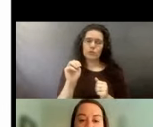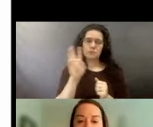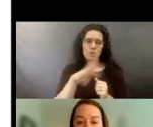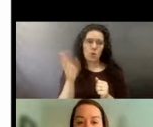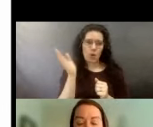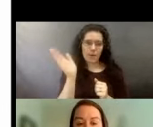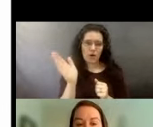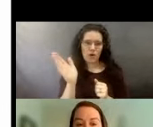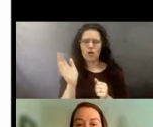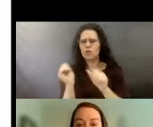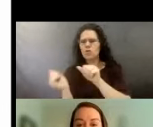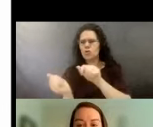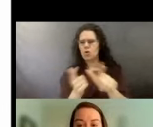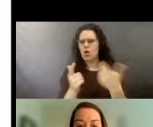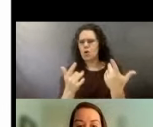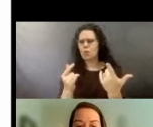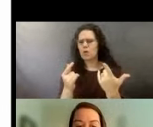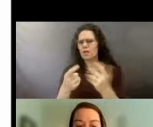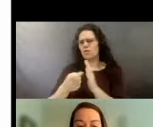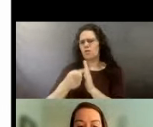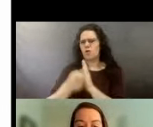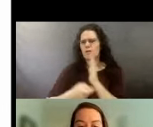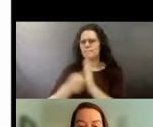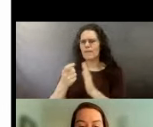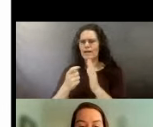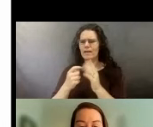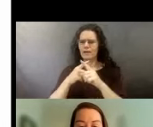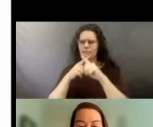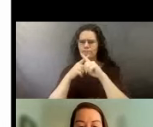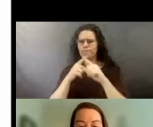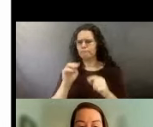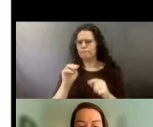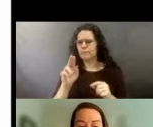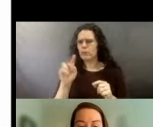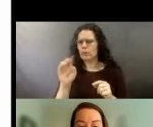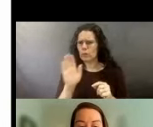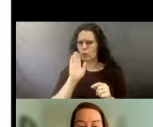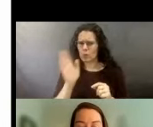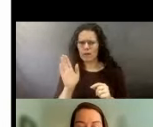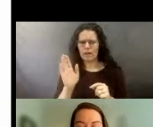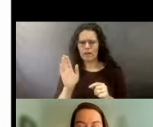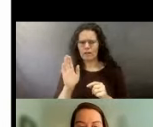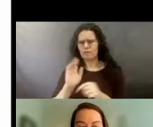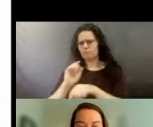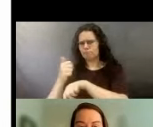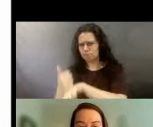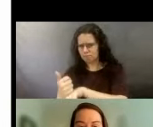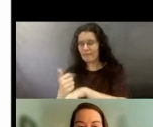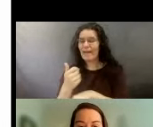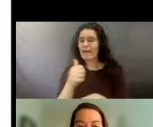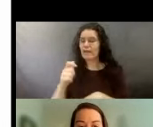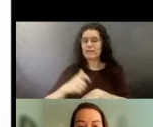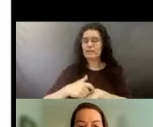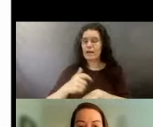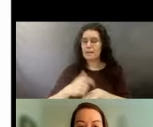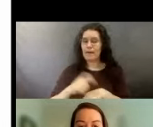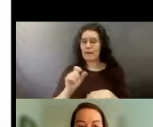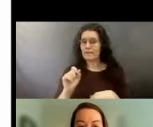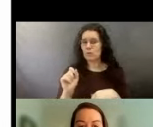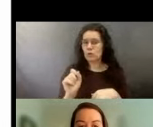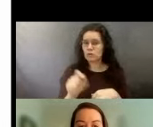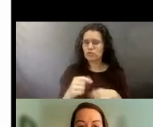mute by default as they join this webinar. If you do have any questions, we are asking that you please utilize